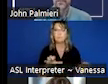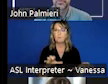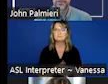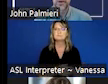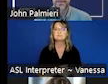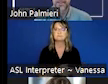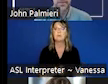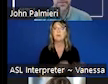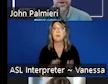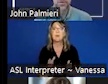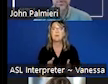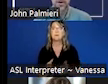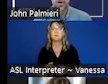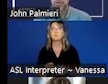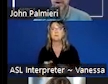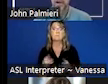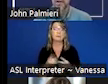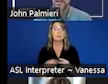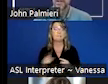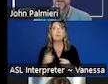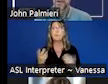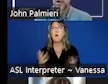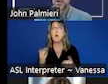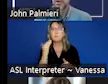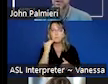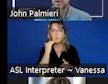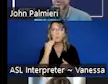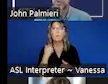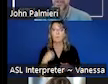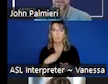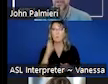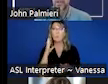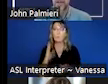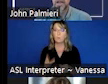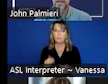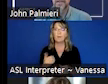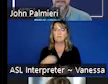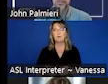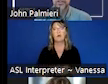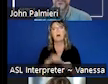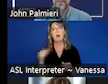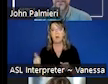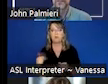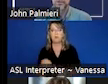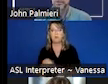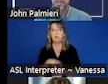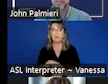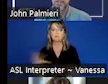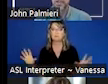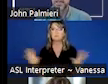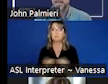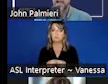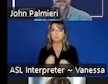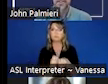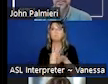let people know, I think a lot of people on the call probably are aware that we are going to be holding another national convening, a virtual